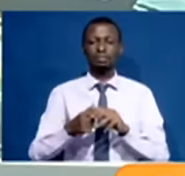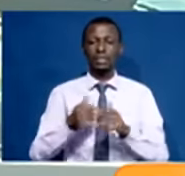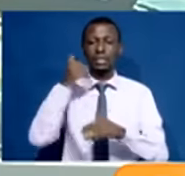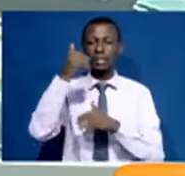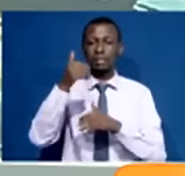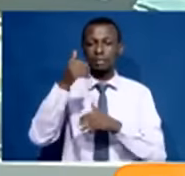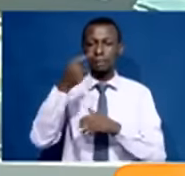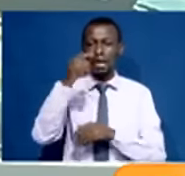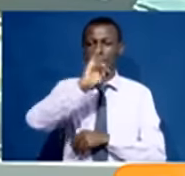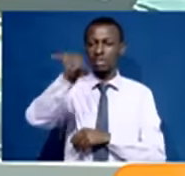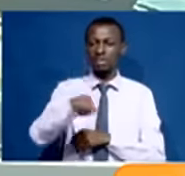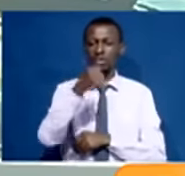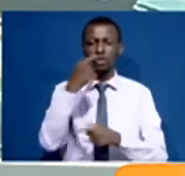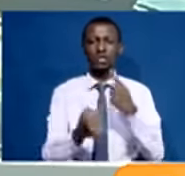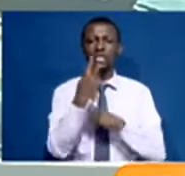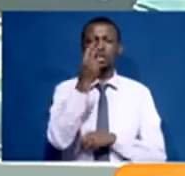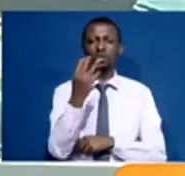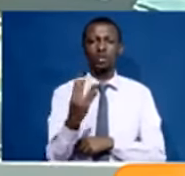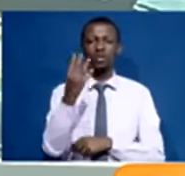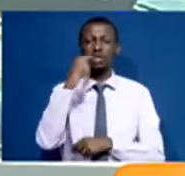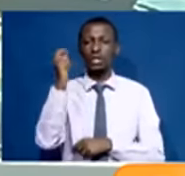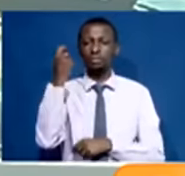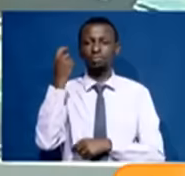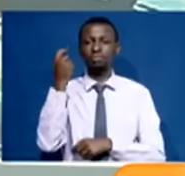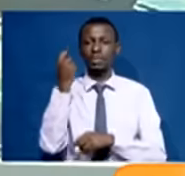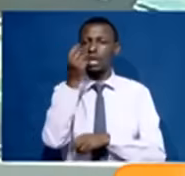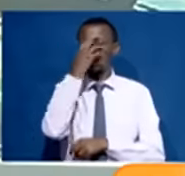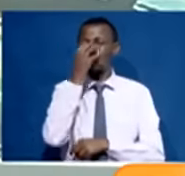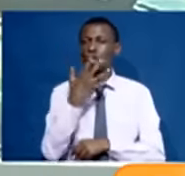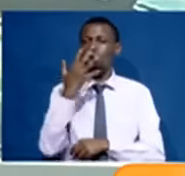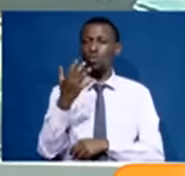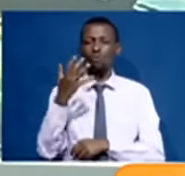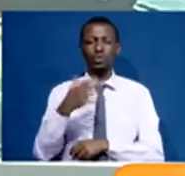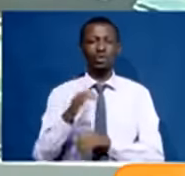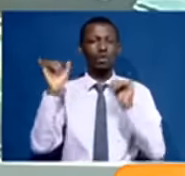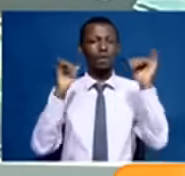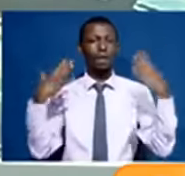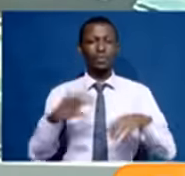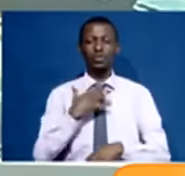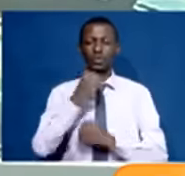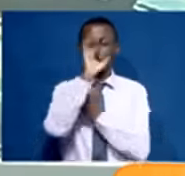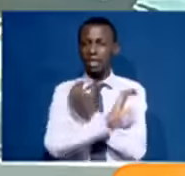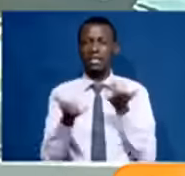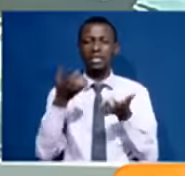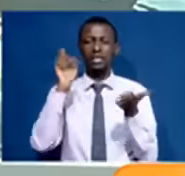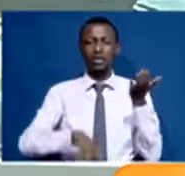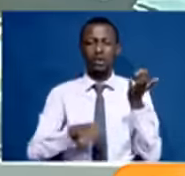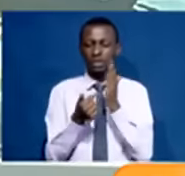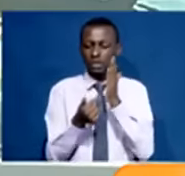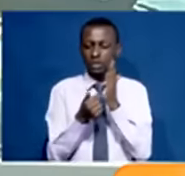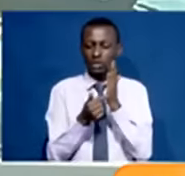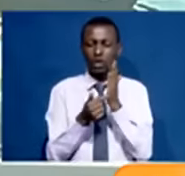2024. President Ruto said foreigners visiting the country will now only need to obtain electronic